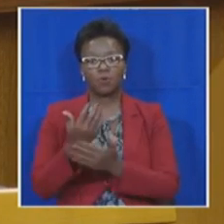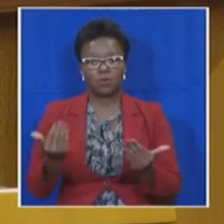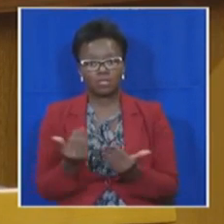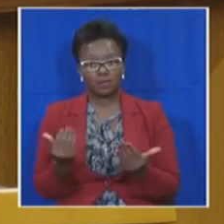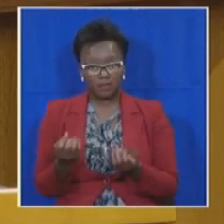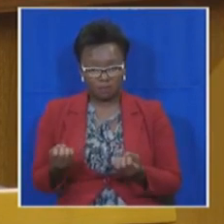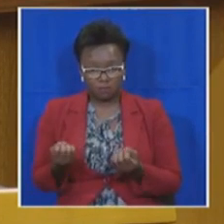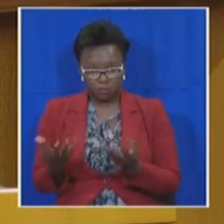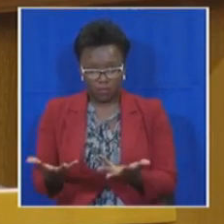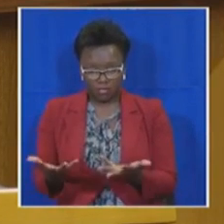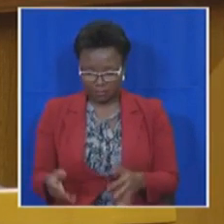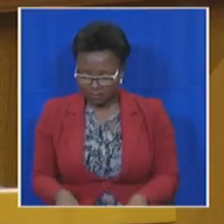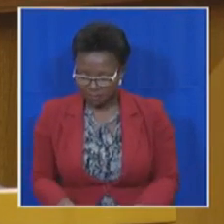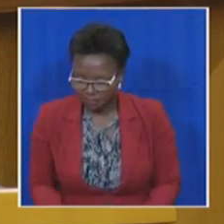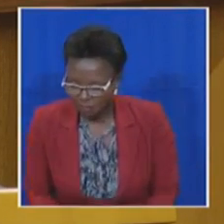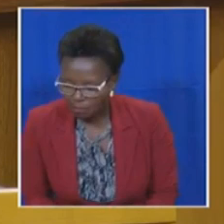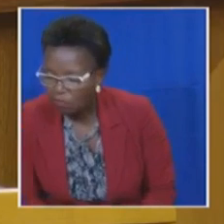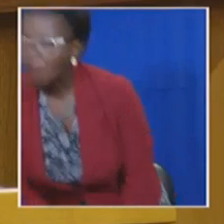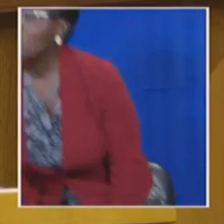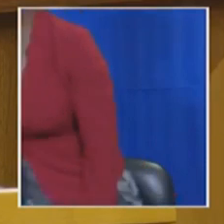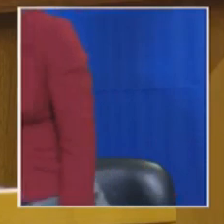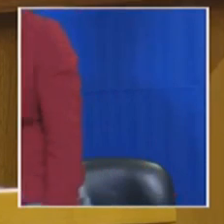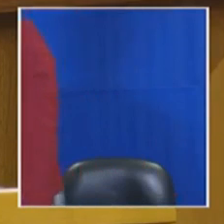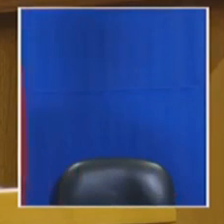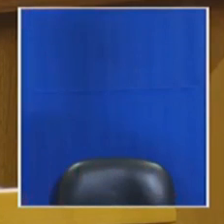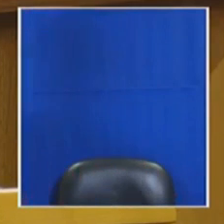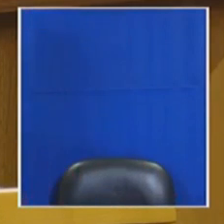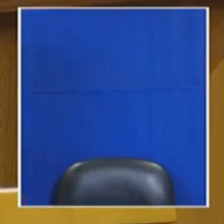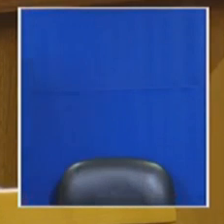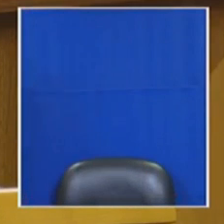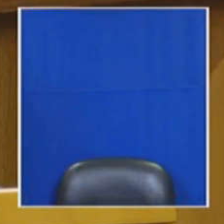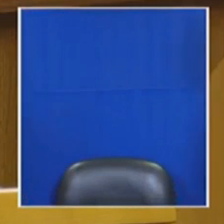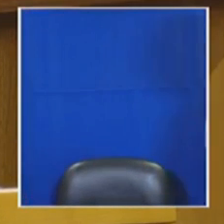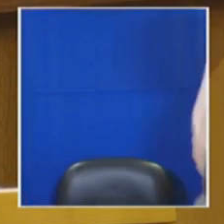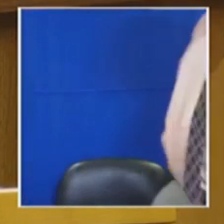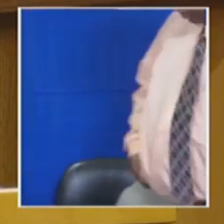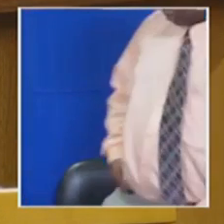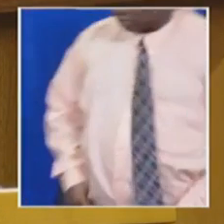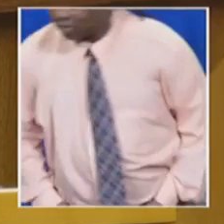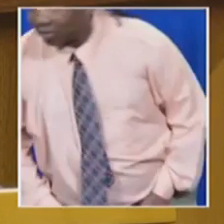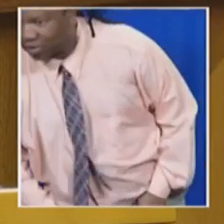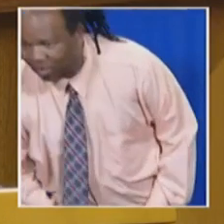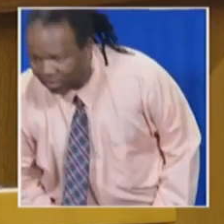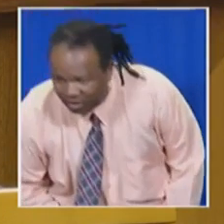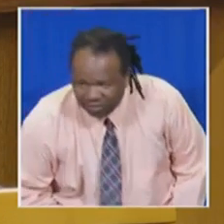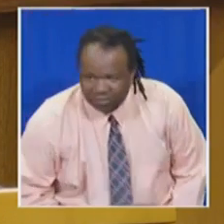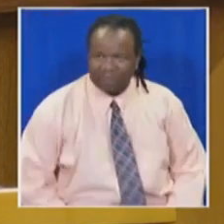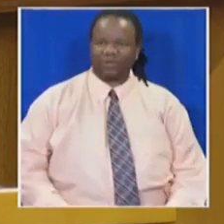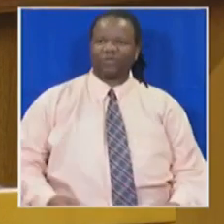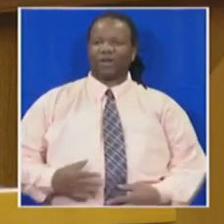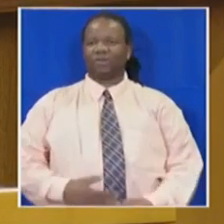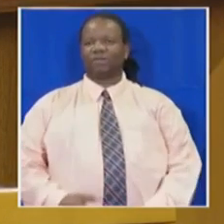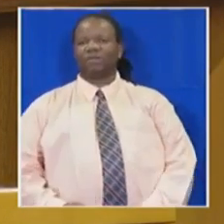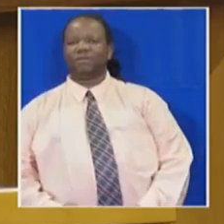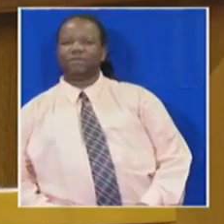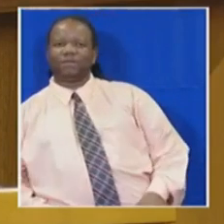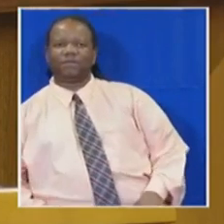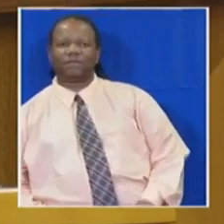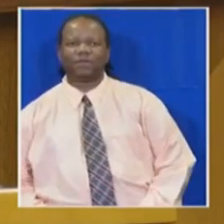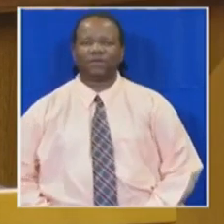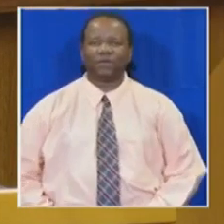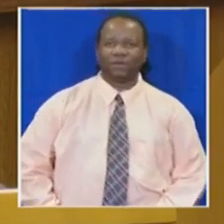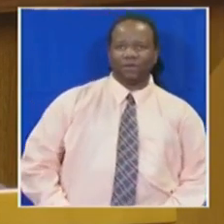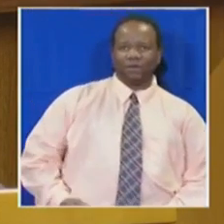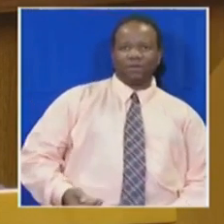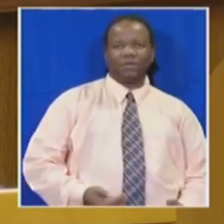provider. Mr. President, we urge you to issue a proclamation to this effect. What